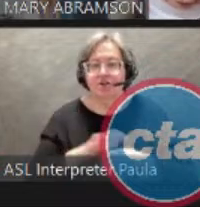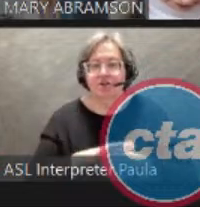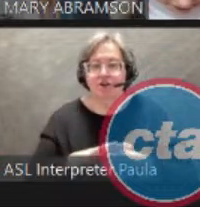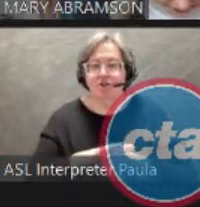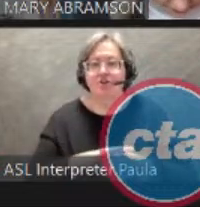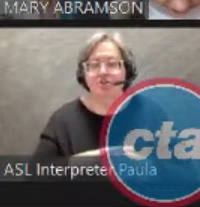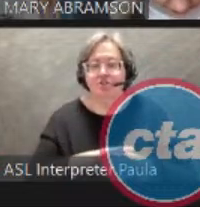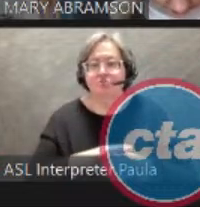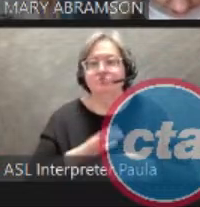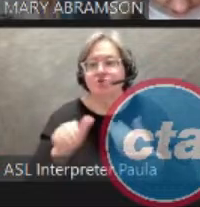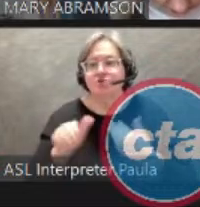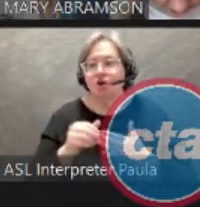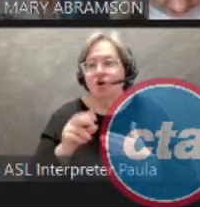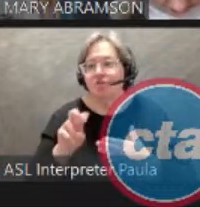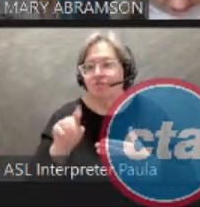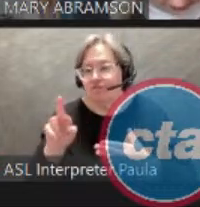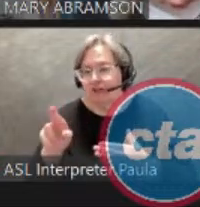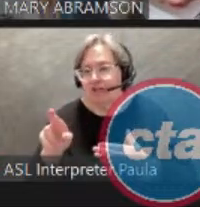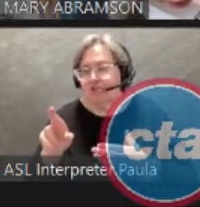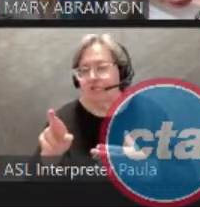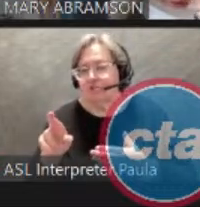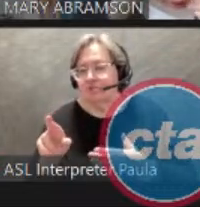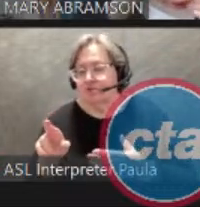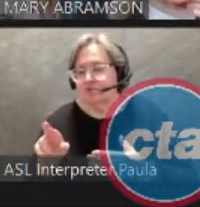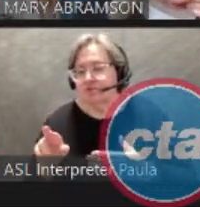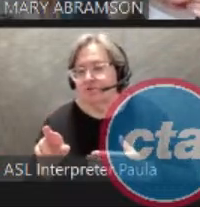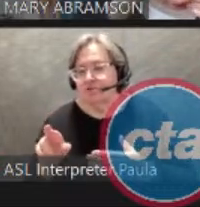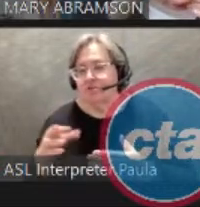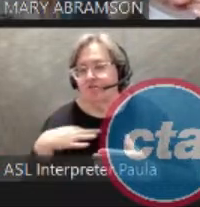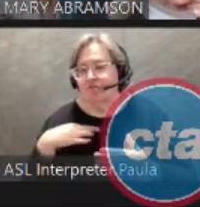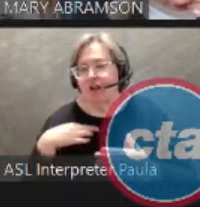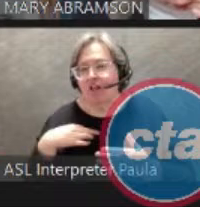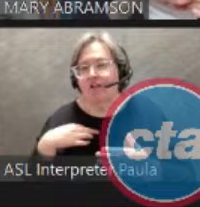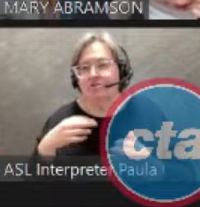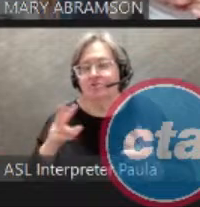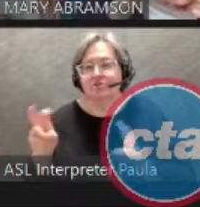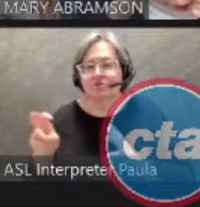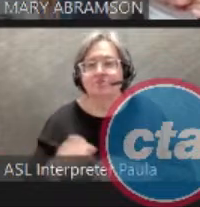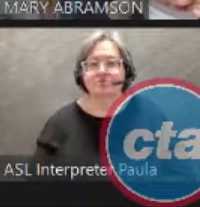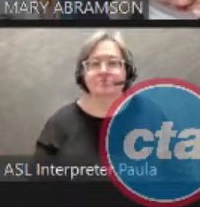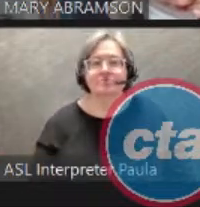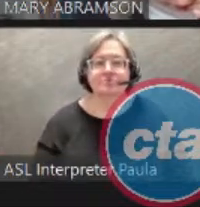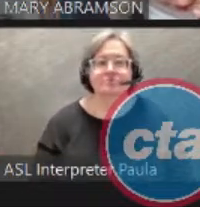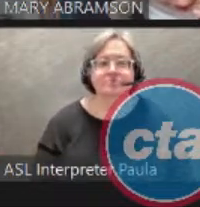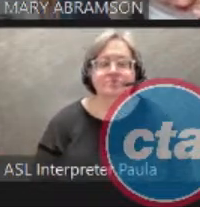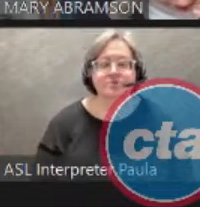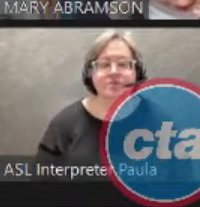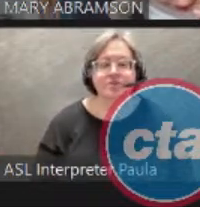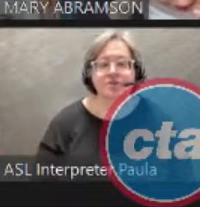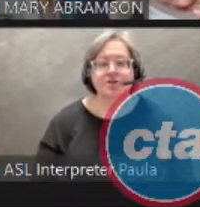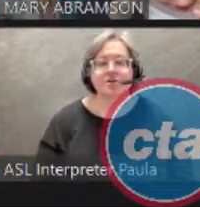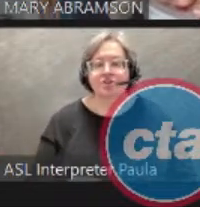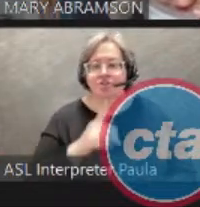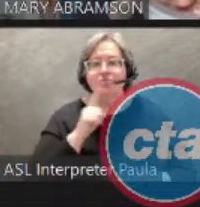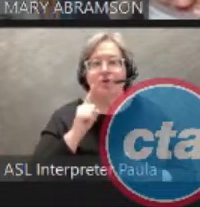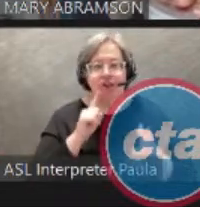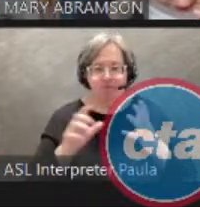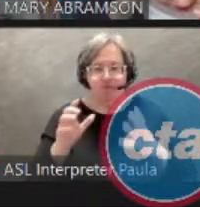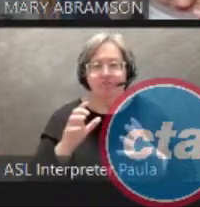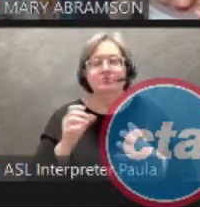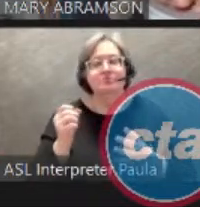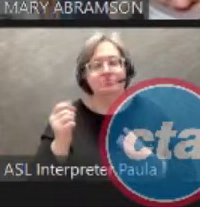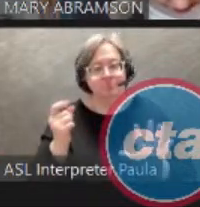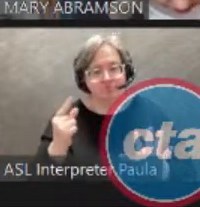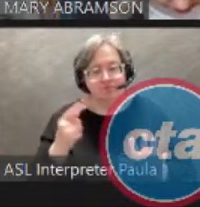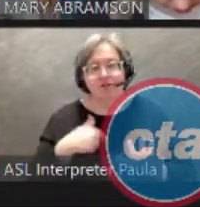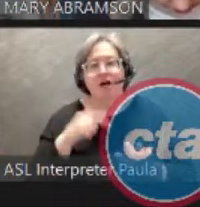all vendor and volunteer issues. So I just wanted to make sure. Yeah. I know it's extremely confusing. Believe me,